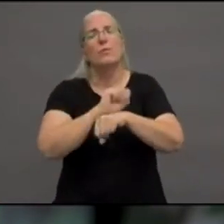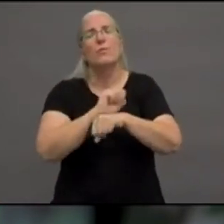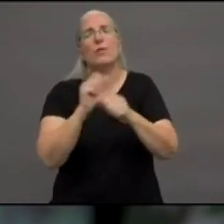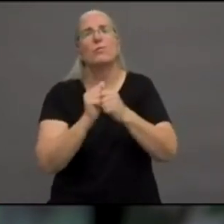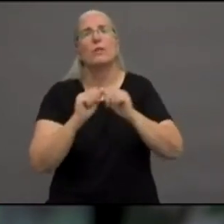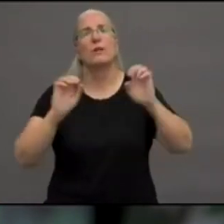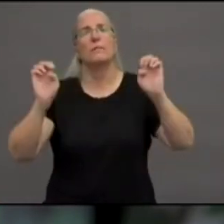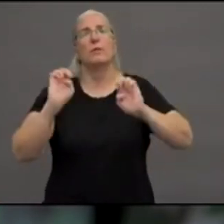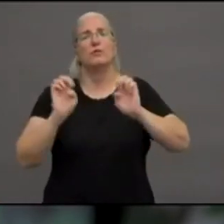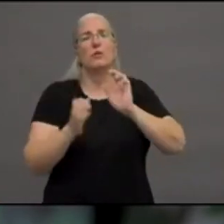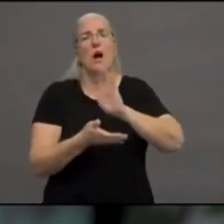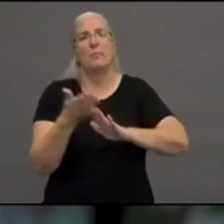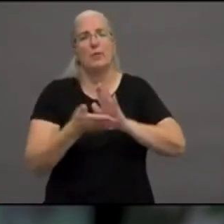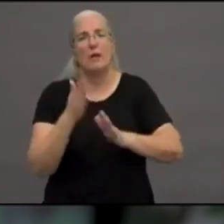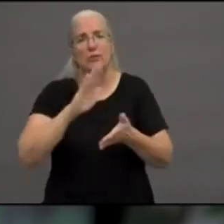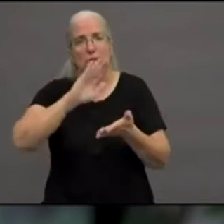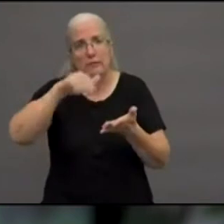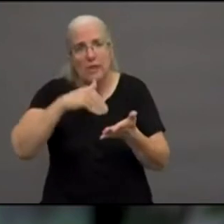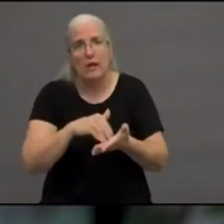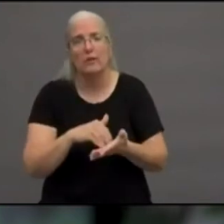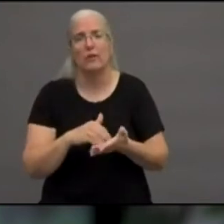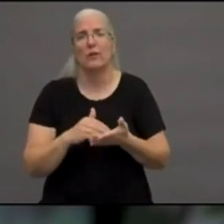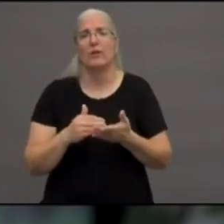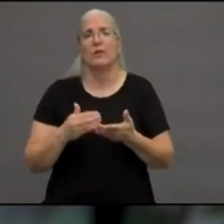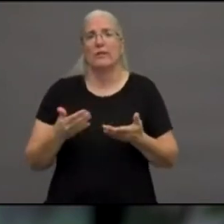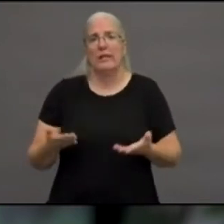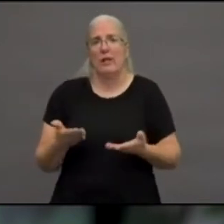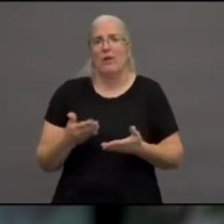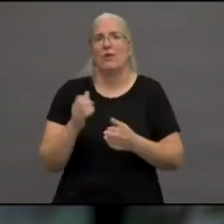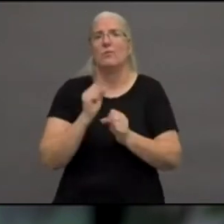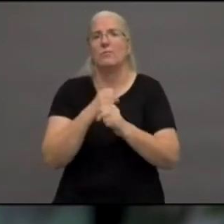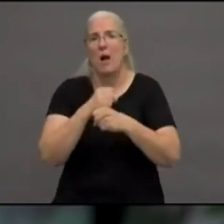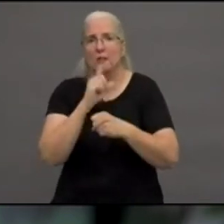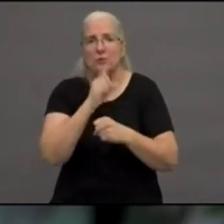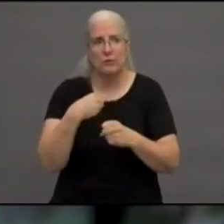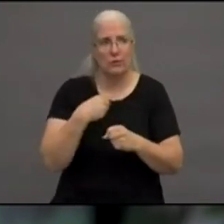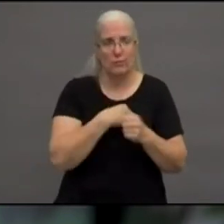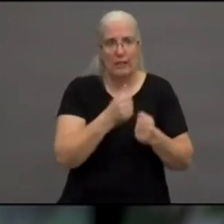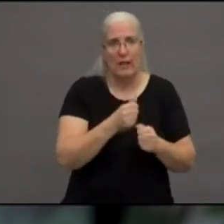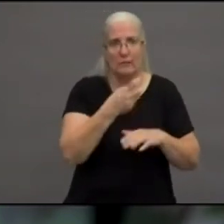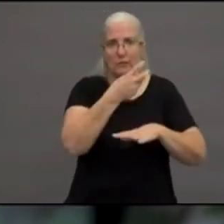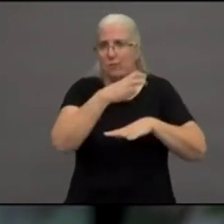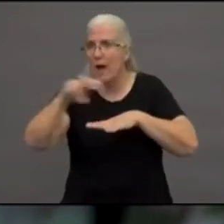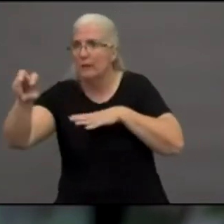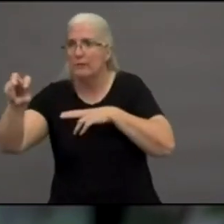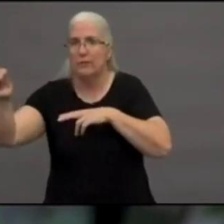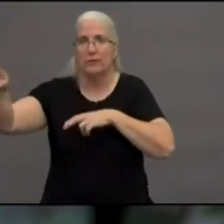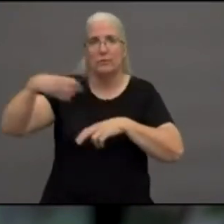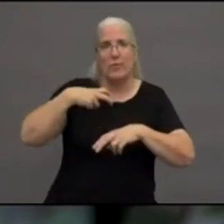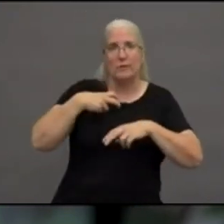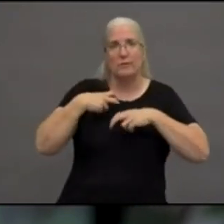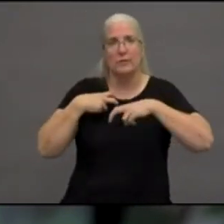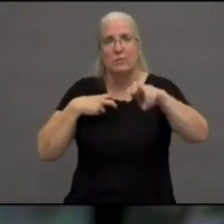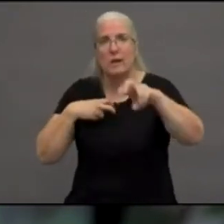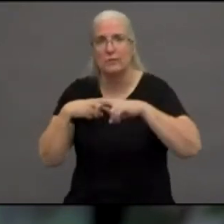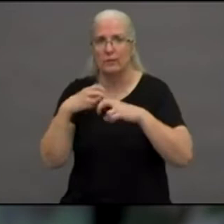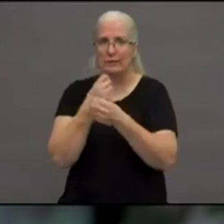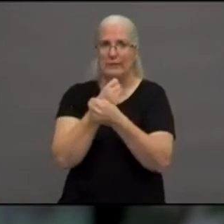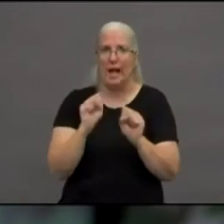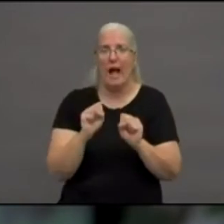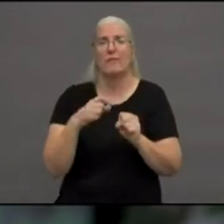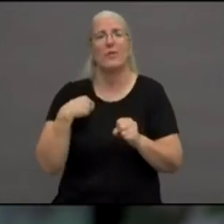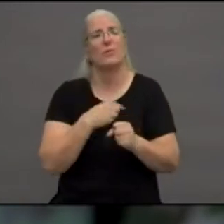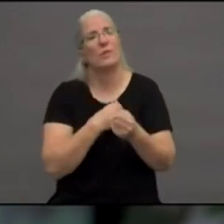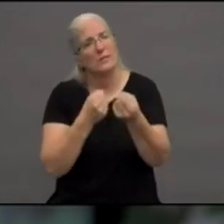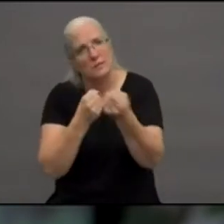be able to facilitate transfers. We are here for the community, and we are in this together, and it's been